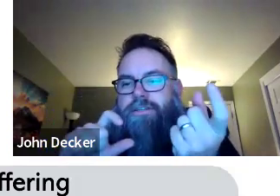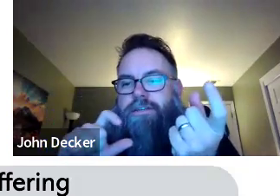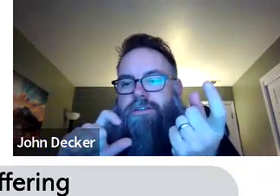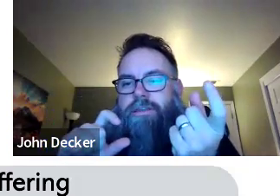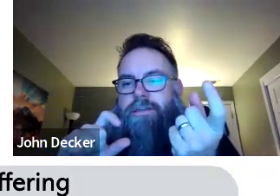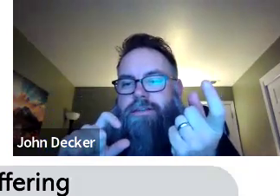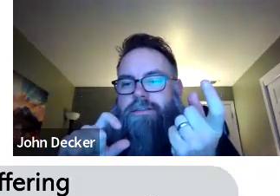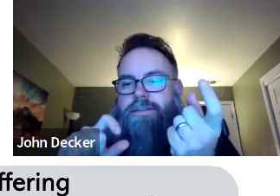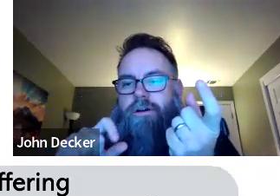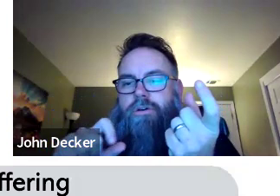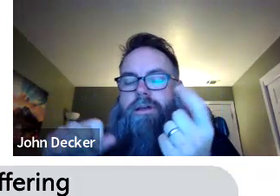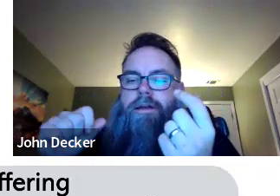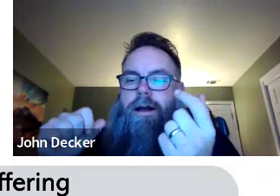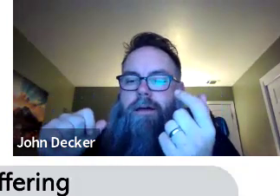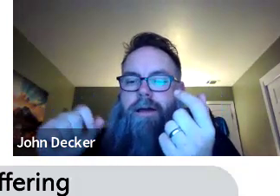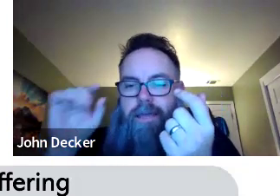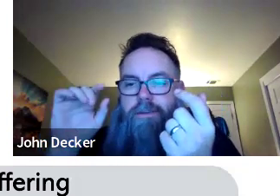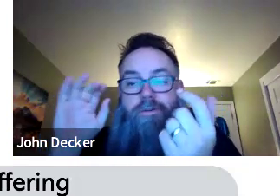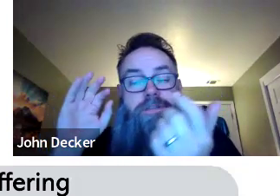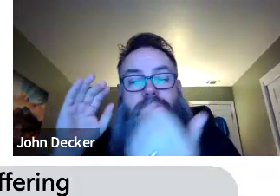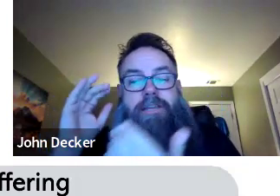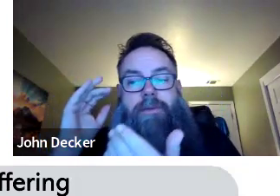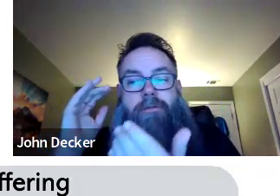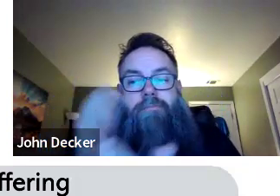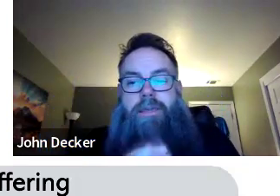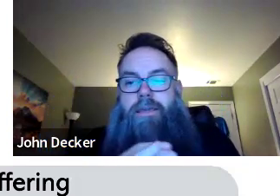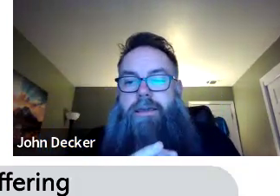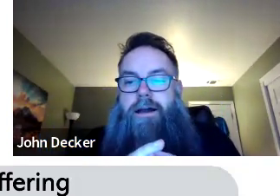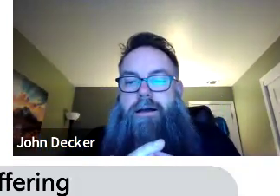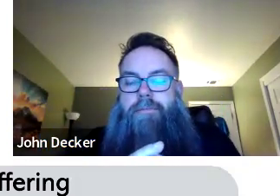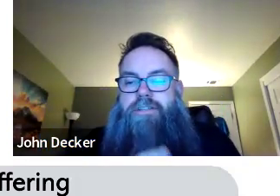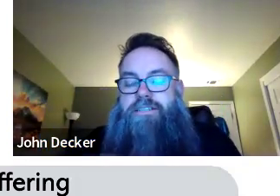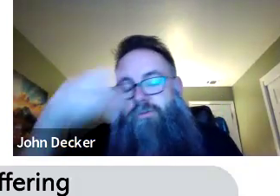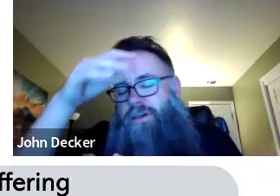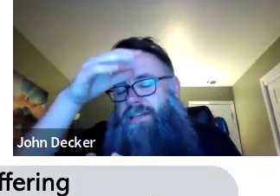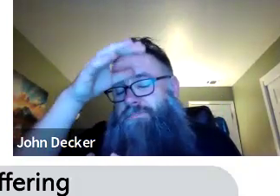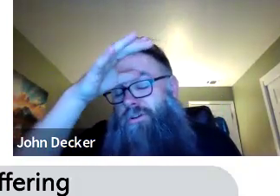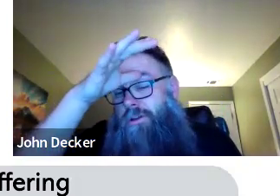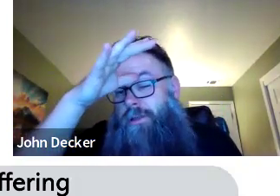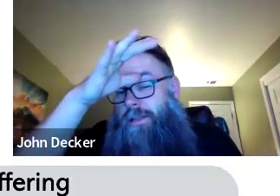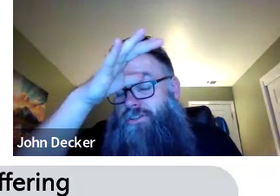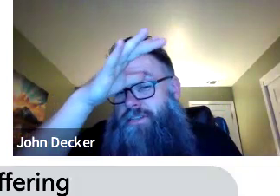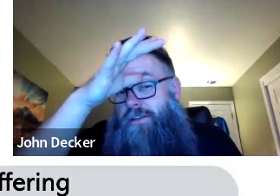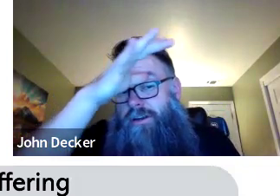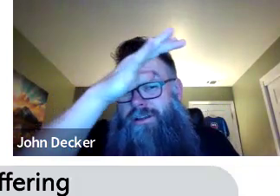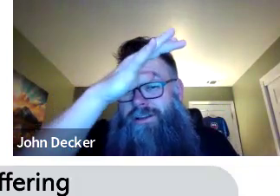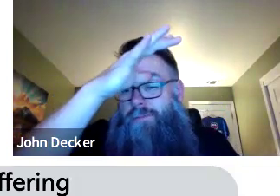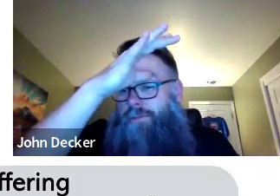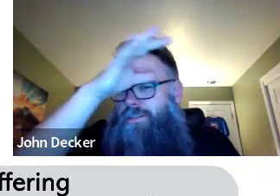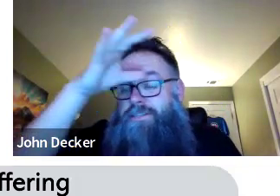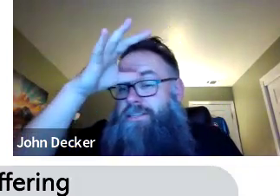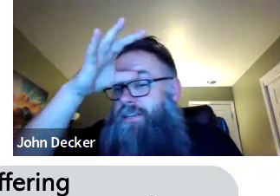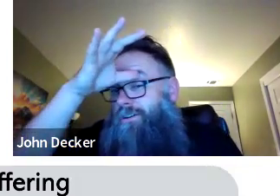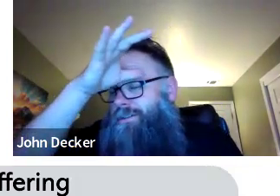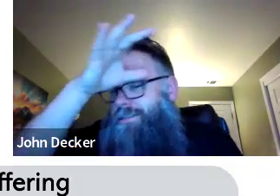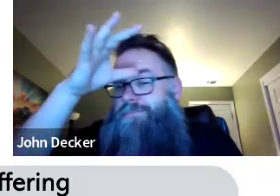is interested in doing this. And so, again, you can certainly email me. Jessica has put her email address out there. Probably